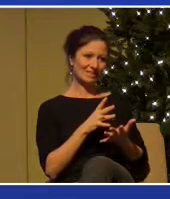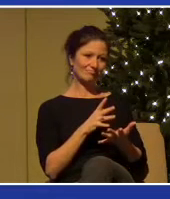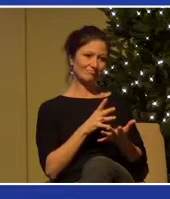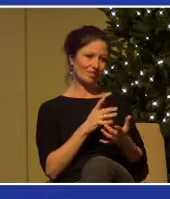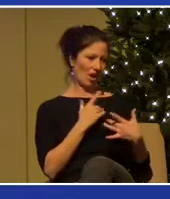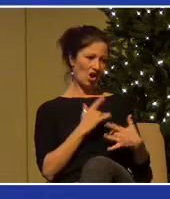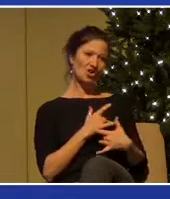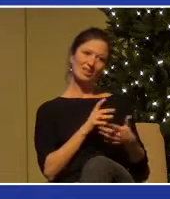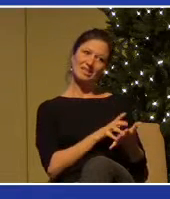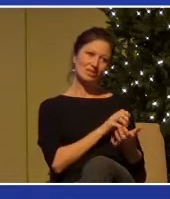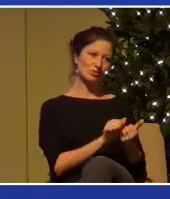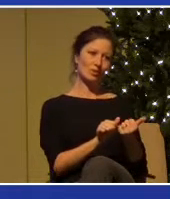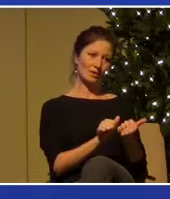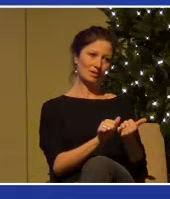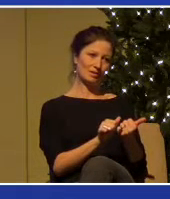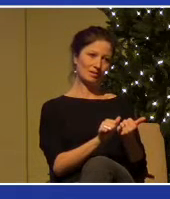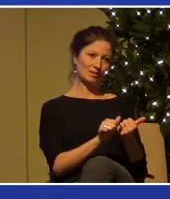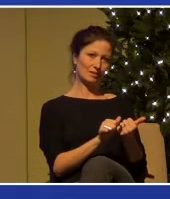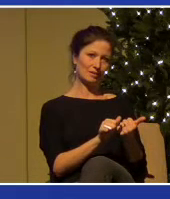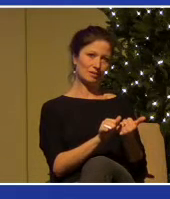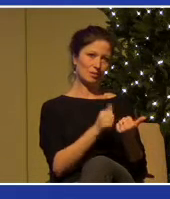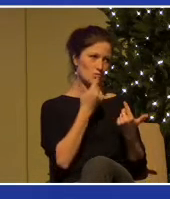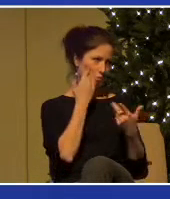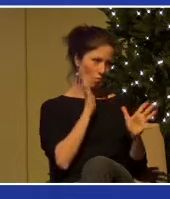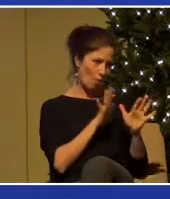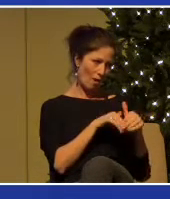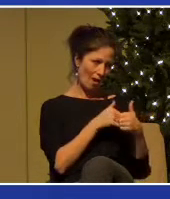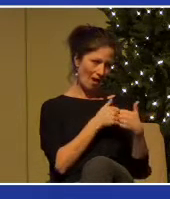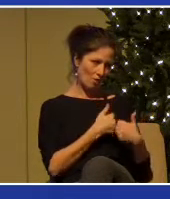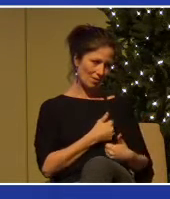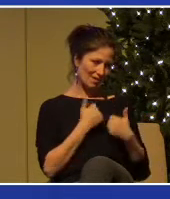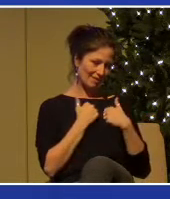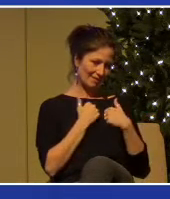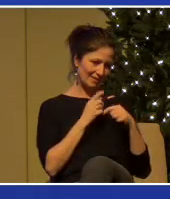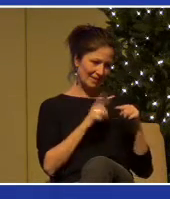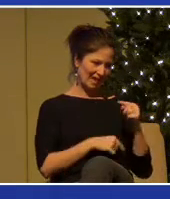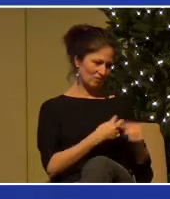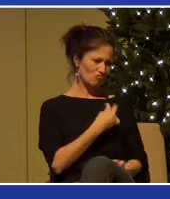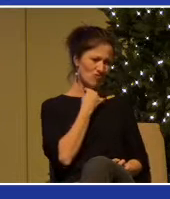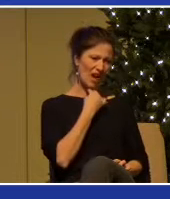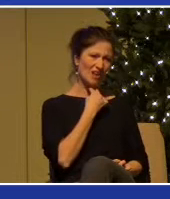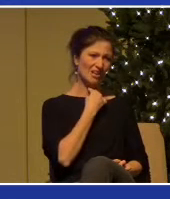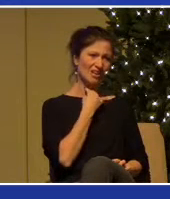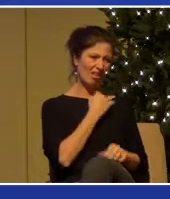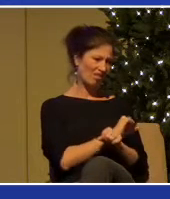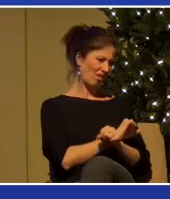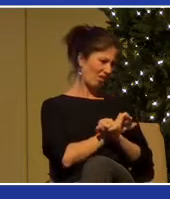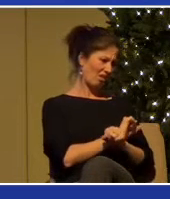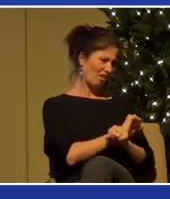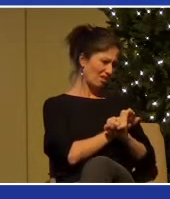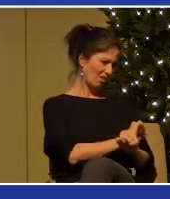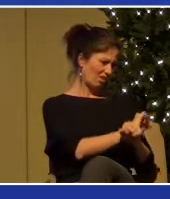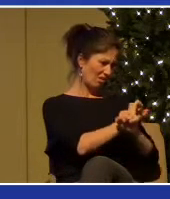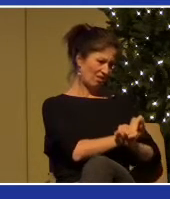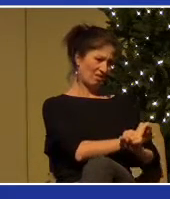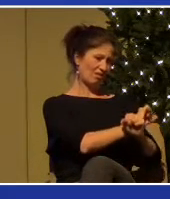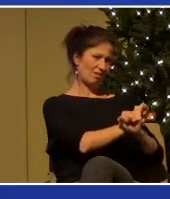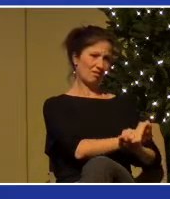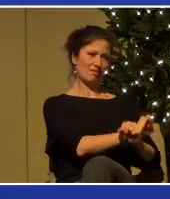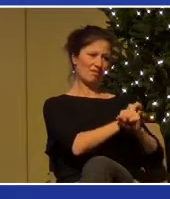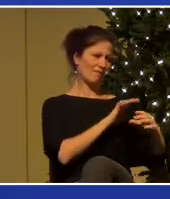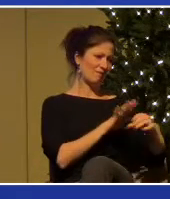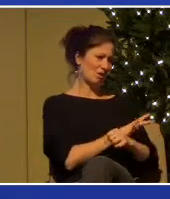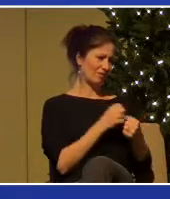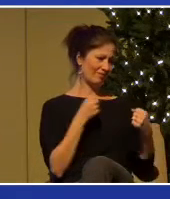Places where we don't dare live, don't know how to live, can't live, trapped in certain places, stuck, full of